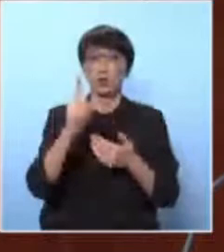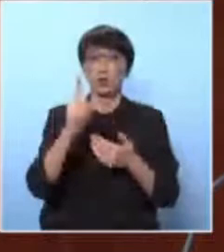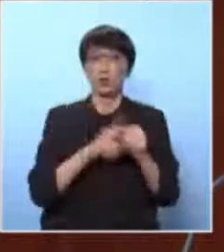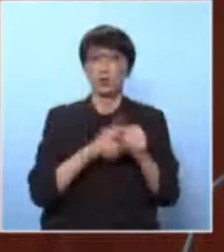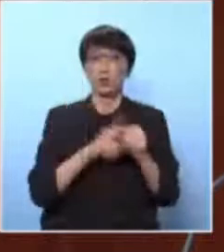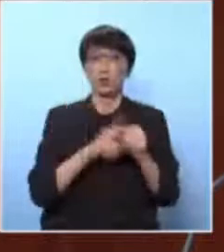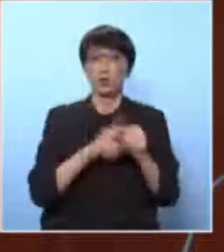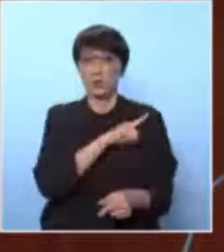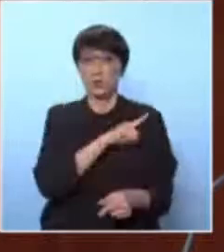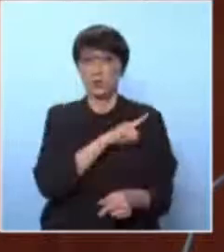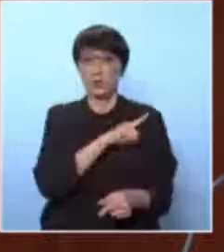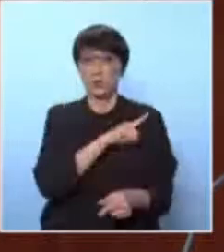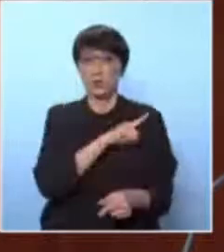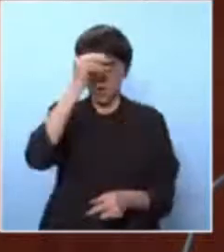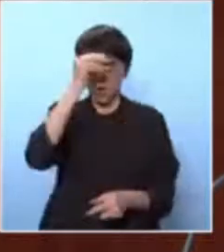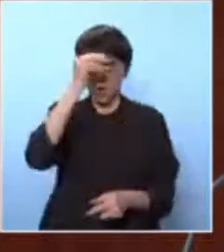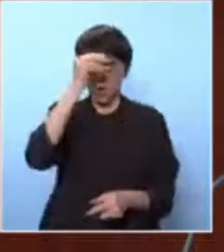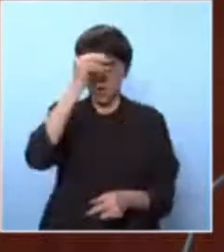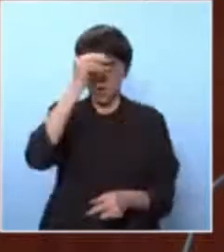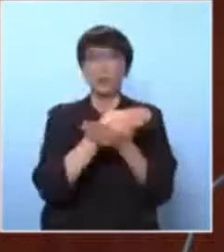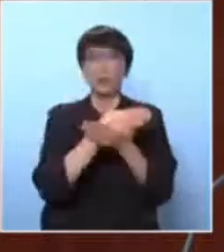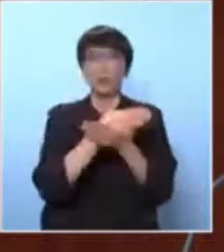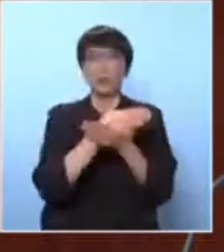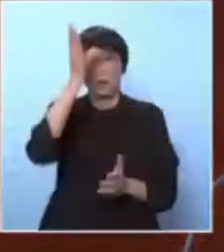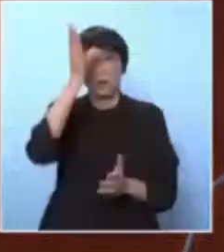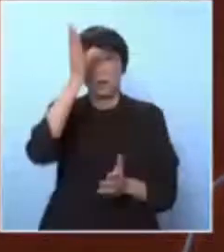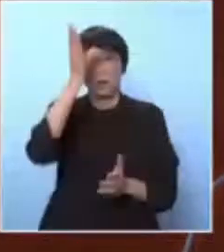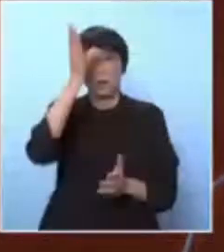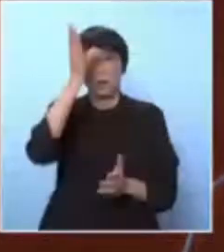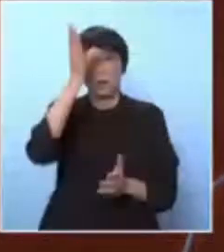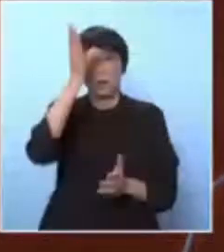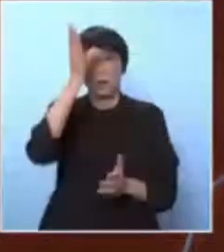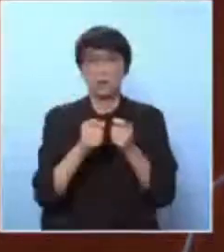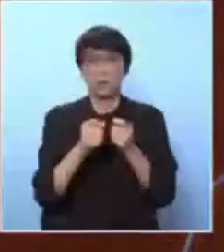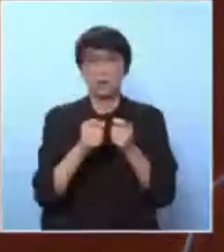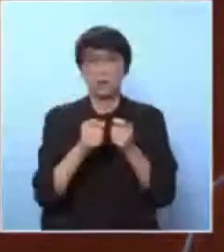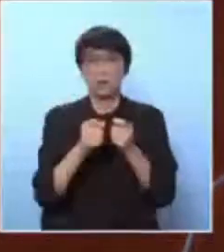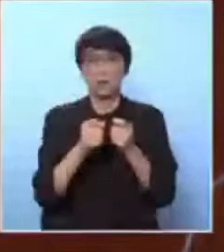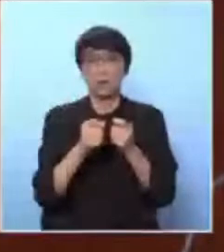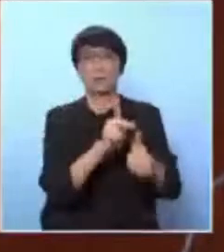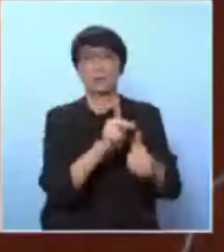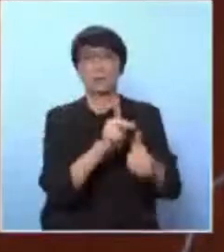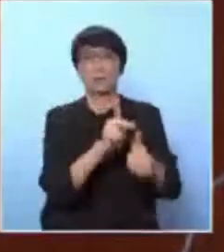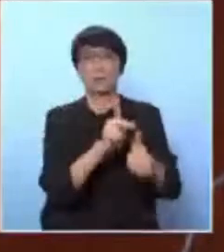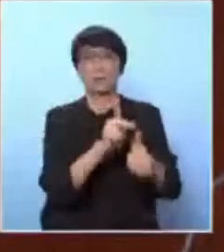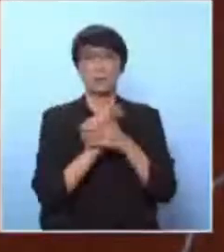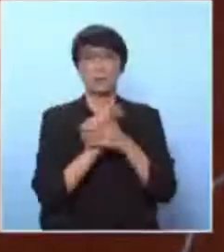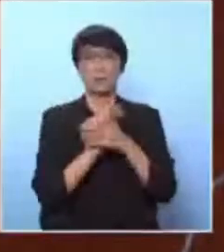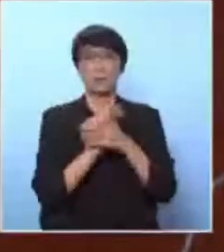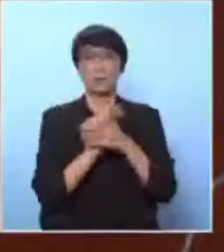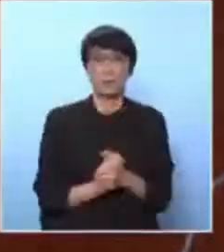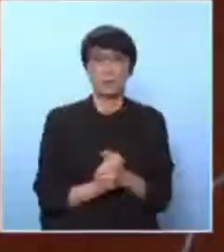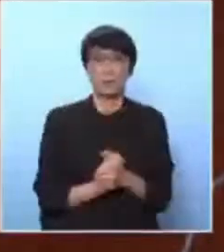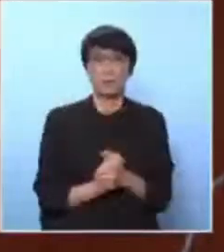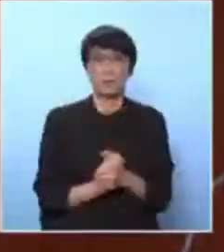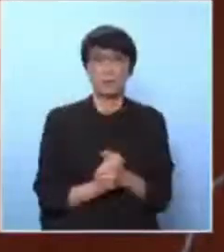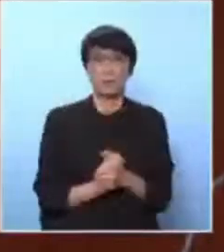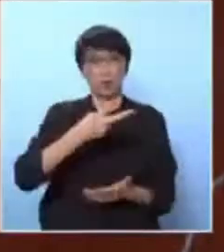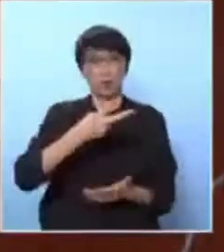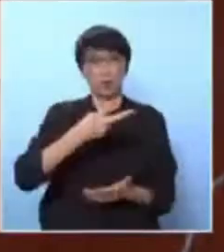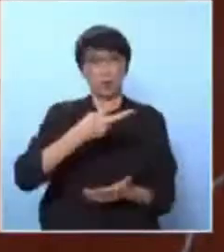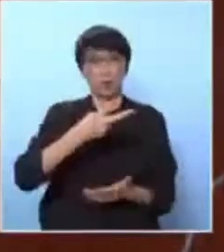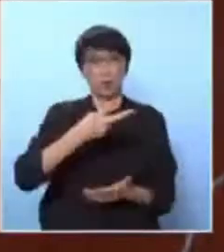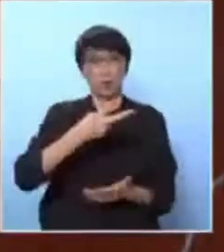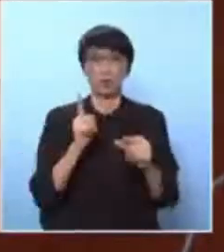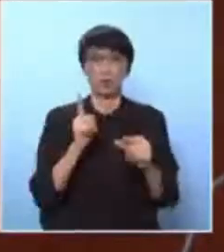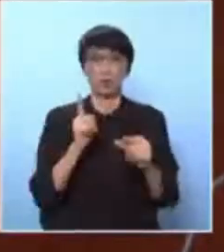NCS students to provide diversified learning materials, preparing for the offer of after-school Chinese language